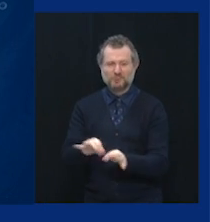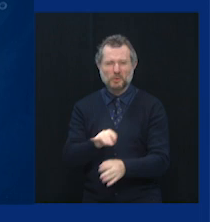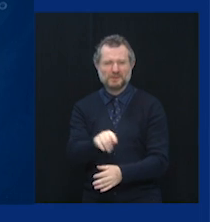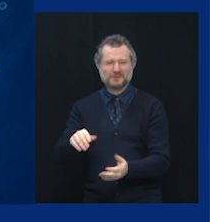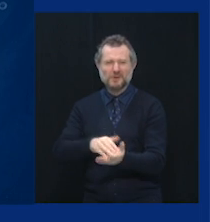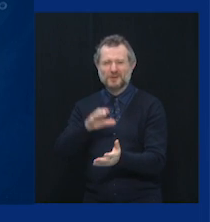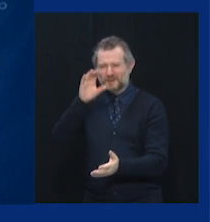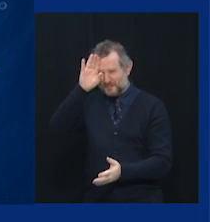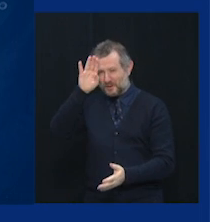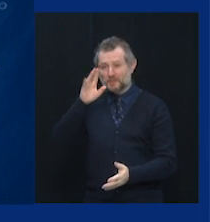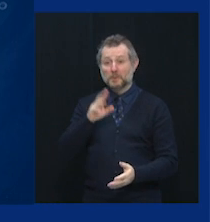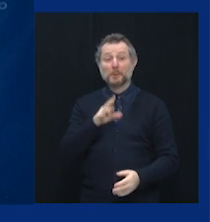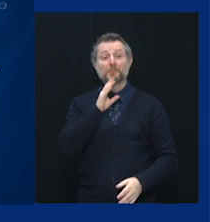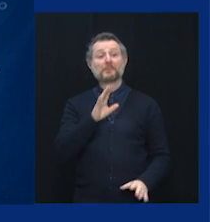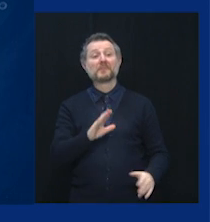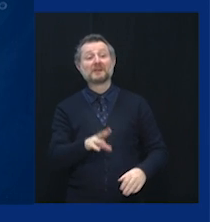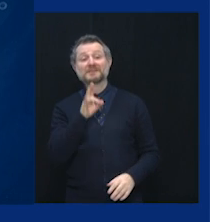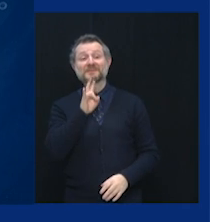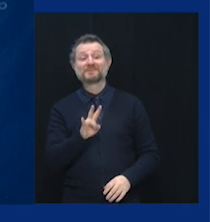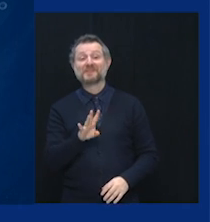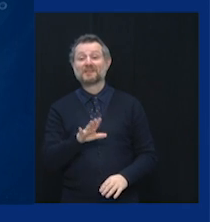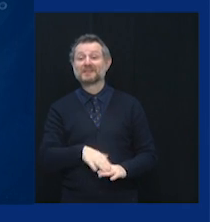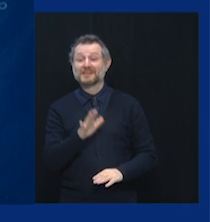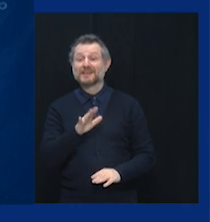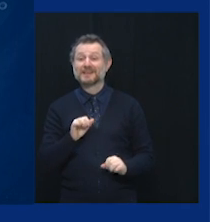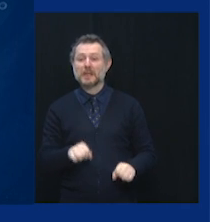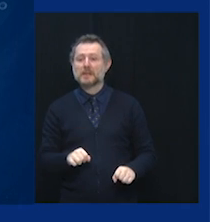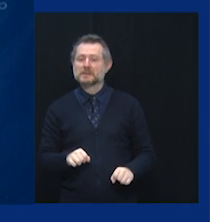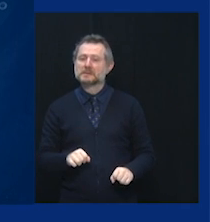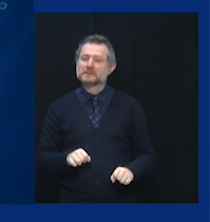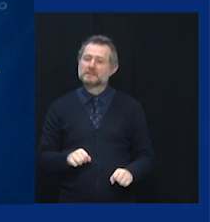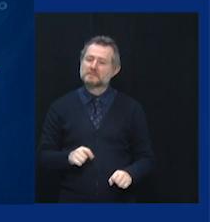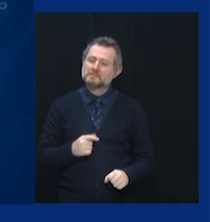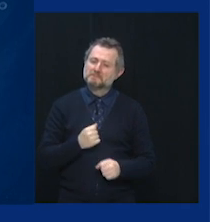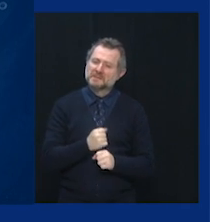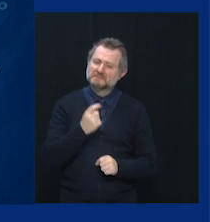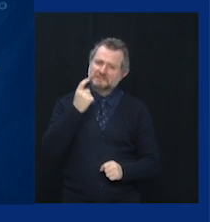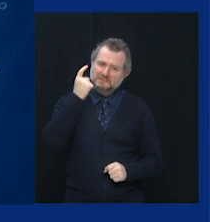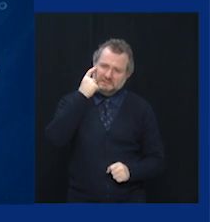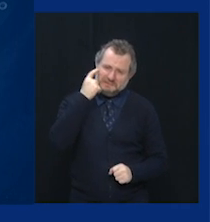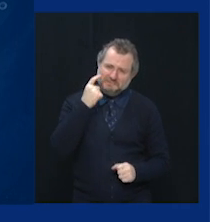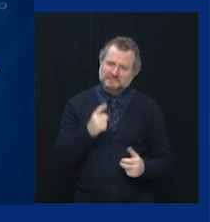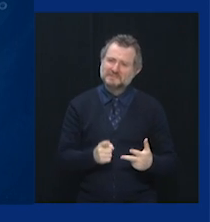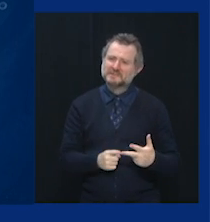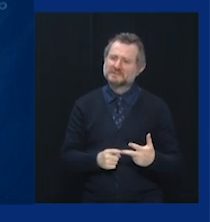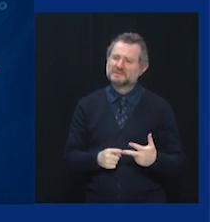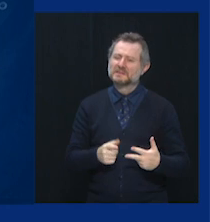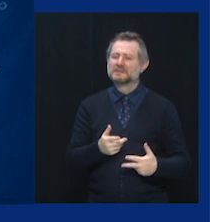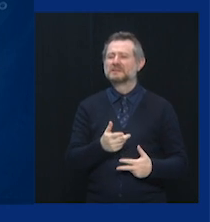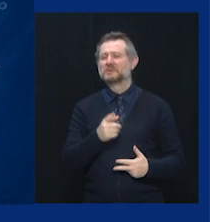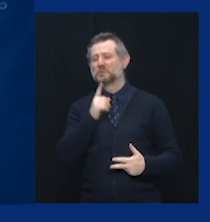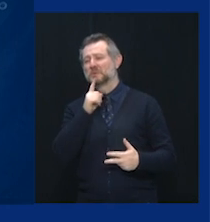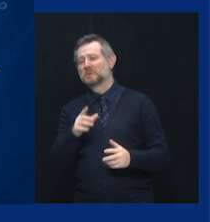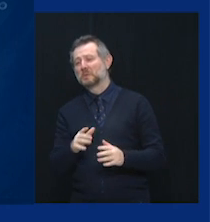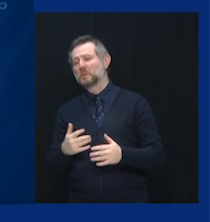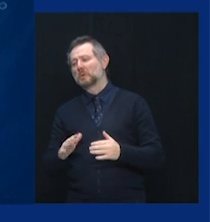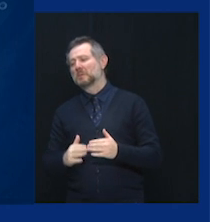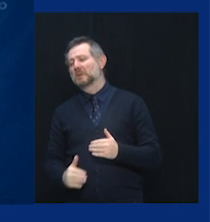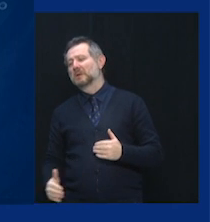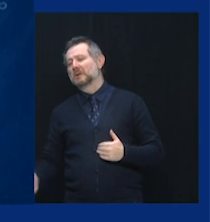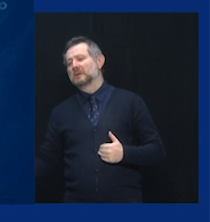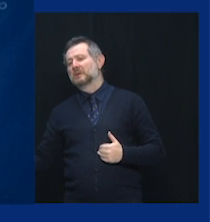which made sense. But again, you are already way over capacity. By